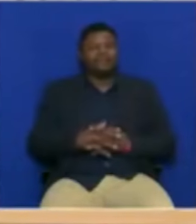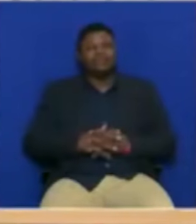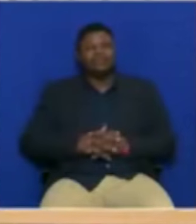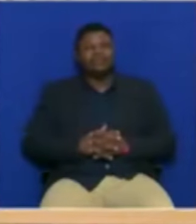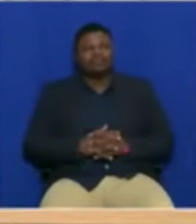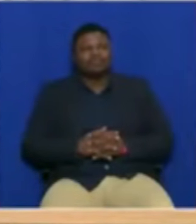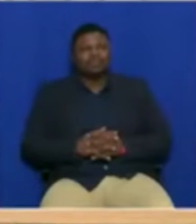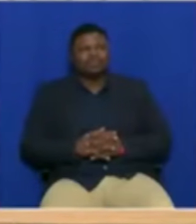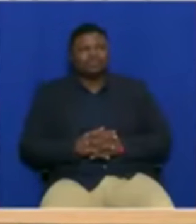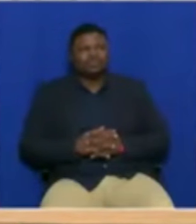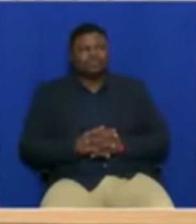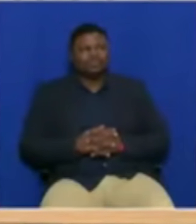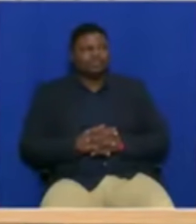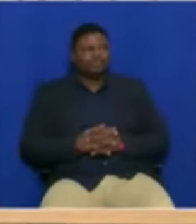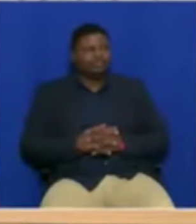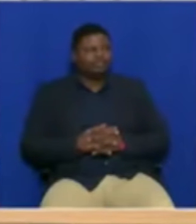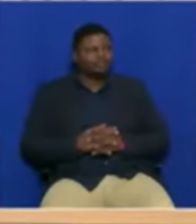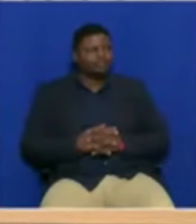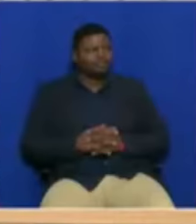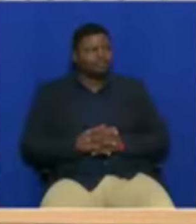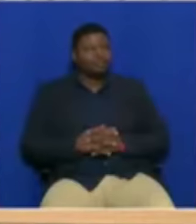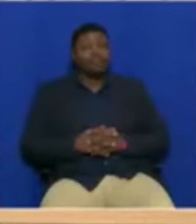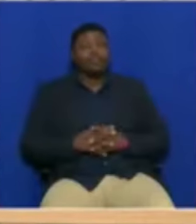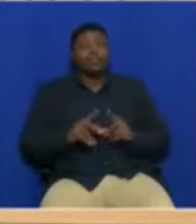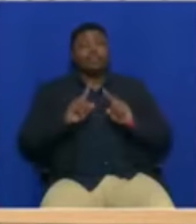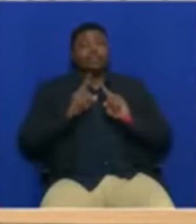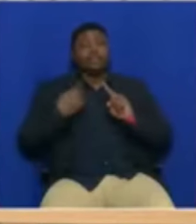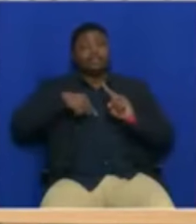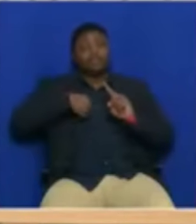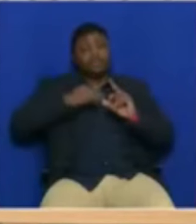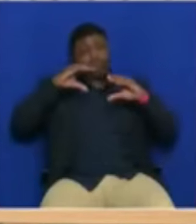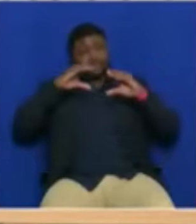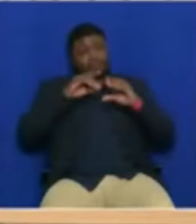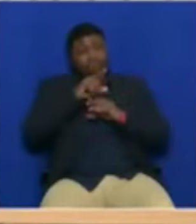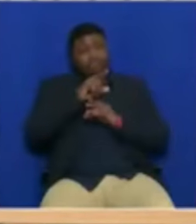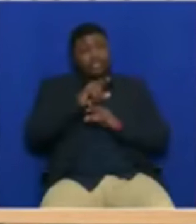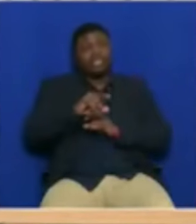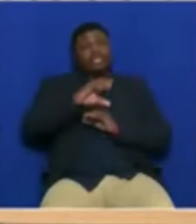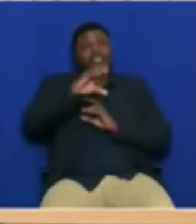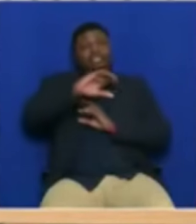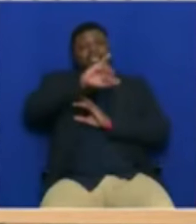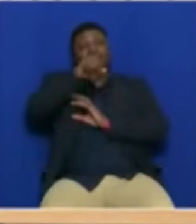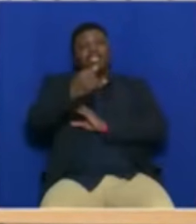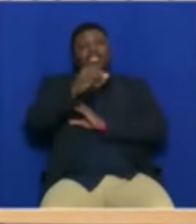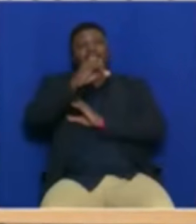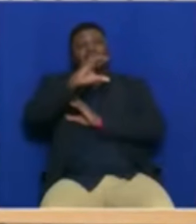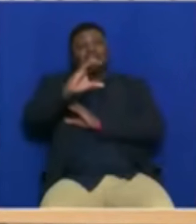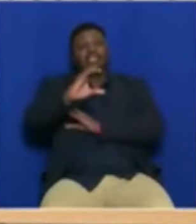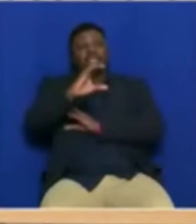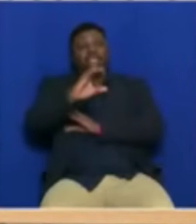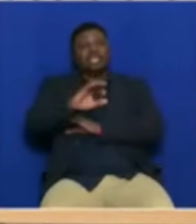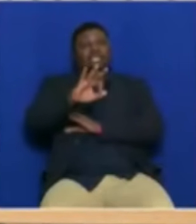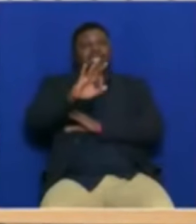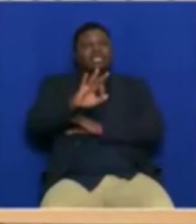You are still dealing with CJC 383, this new extra affidavit you just